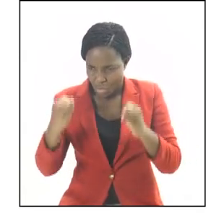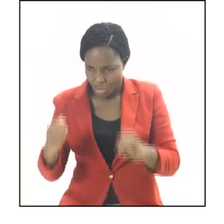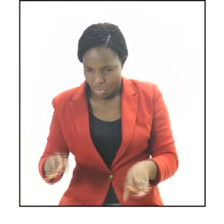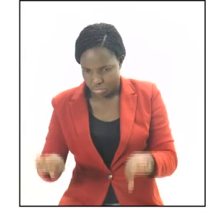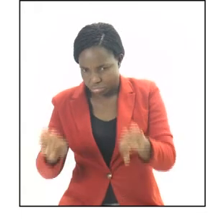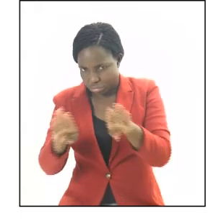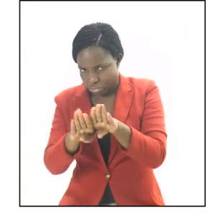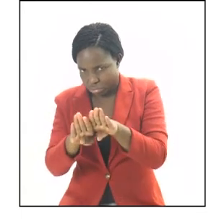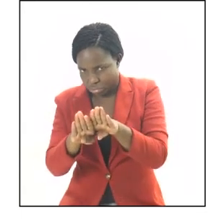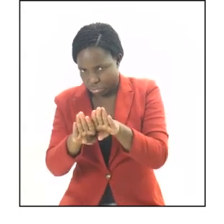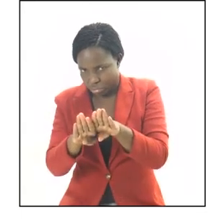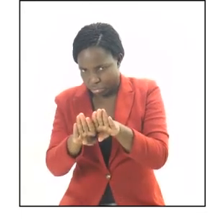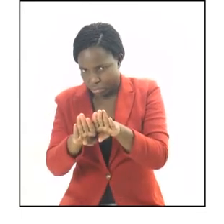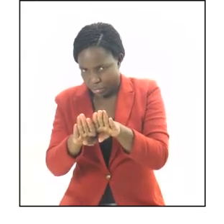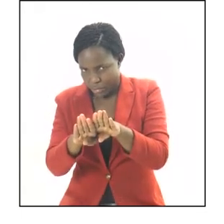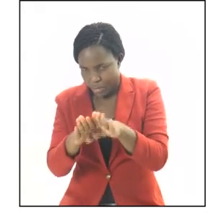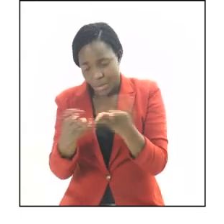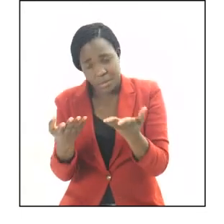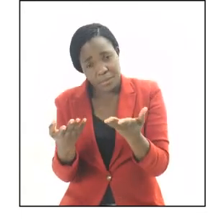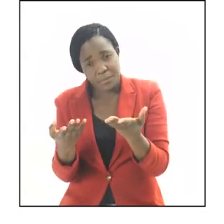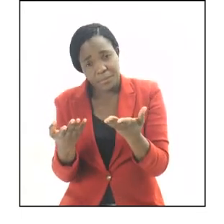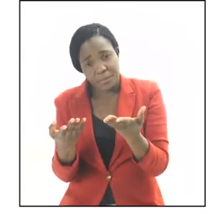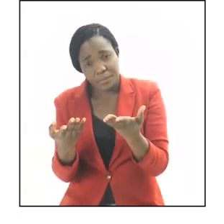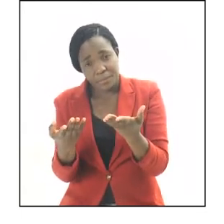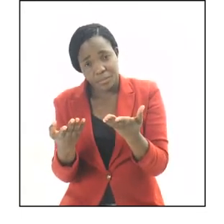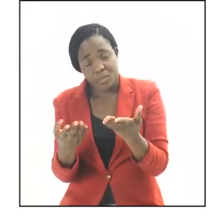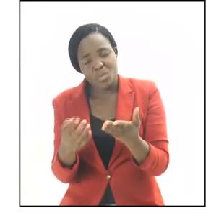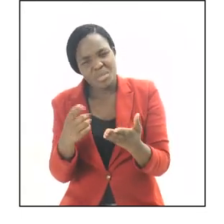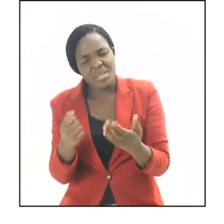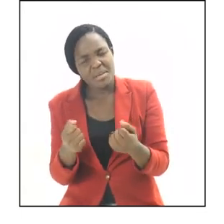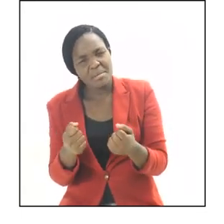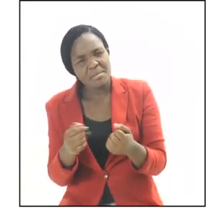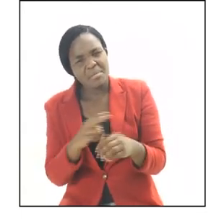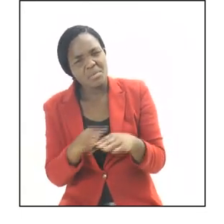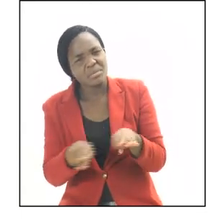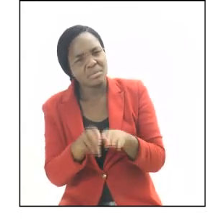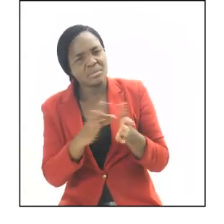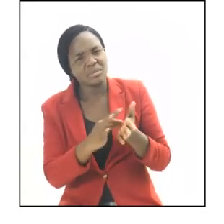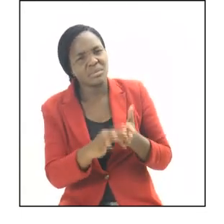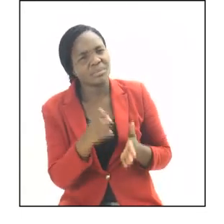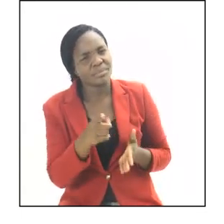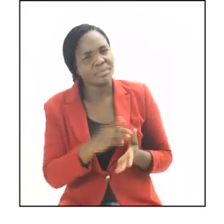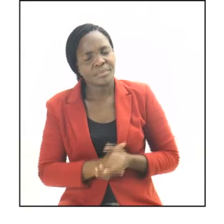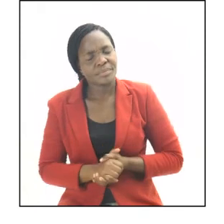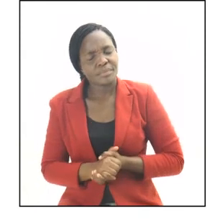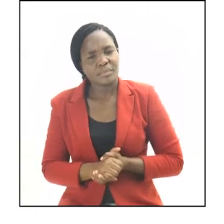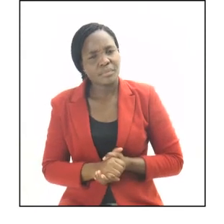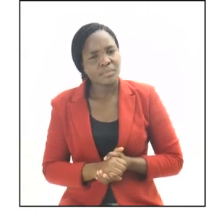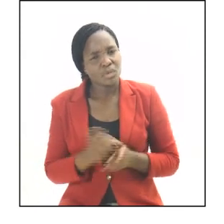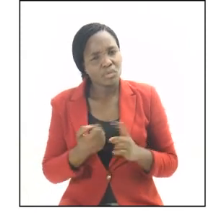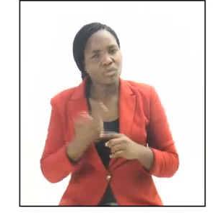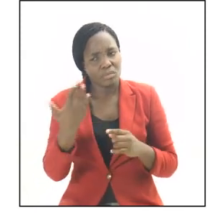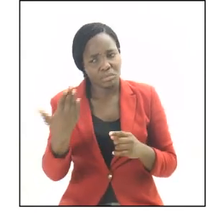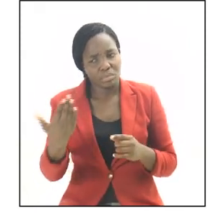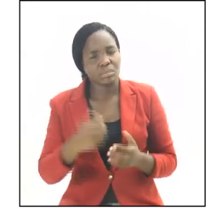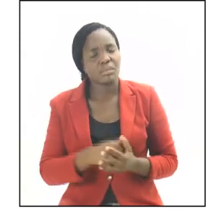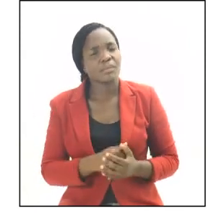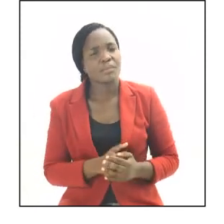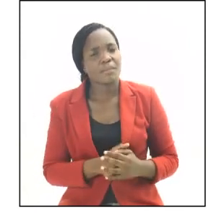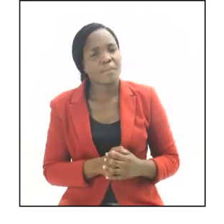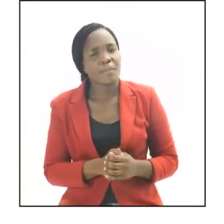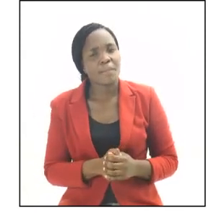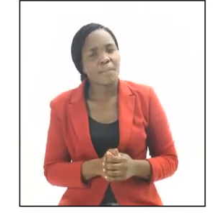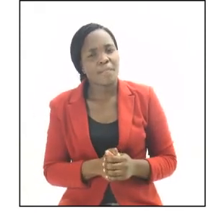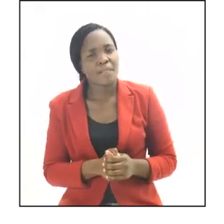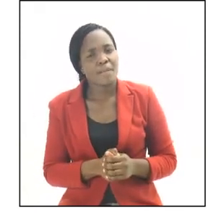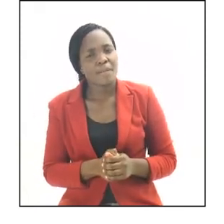them into a parallelogram. There must be a way to derive a formula from what we have. Are